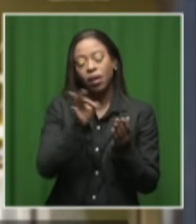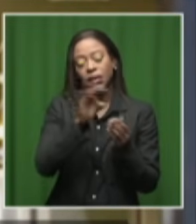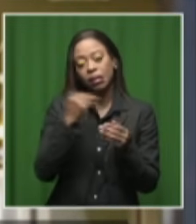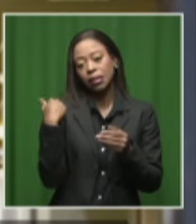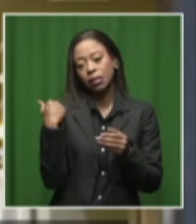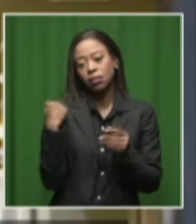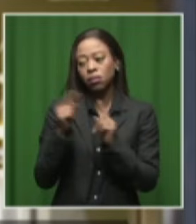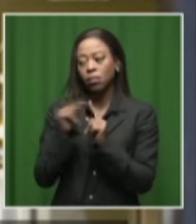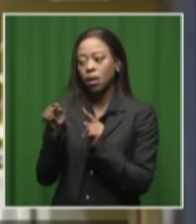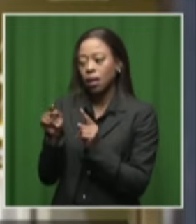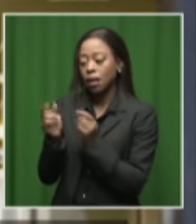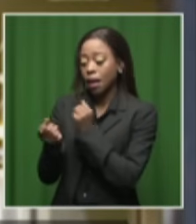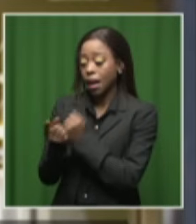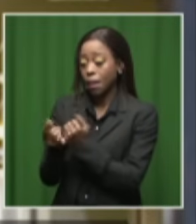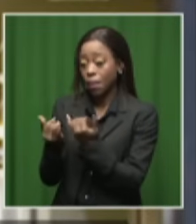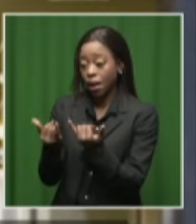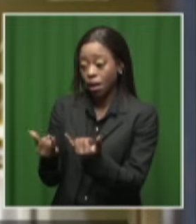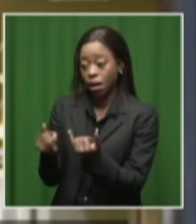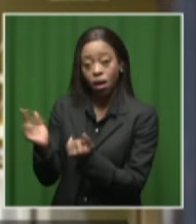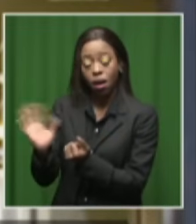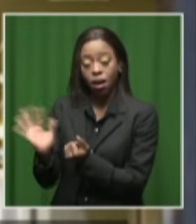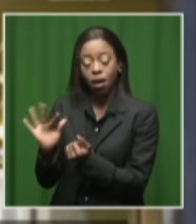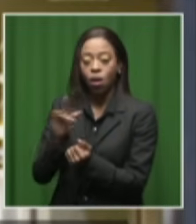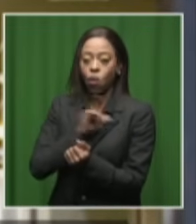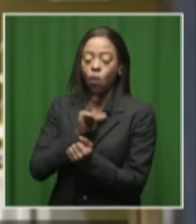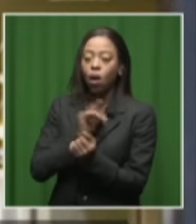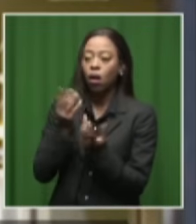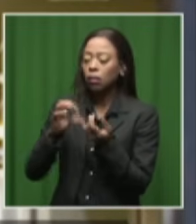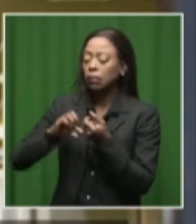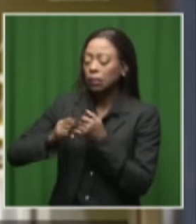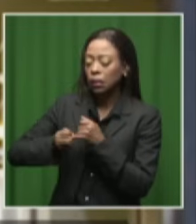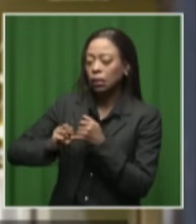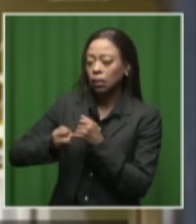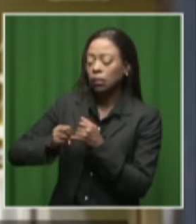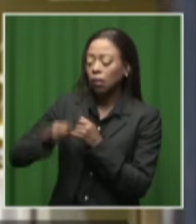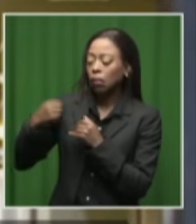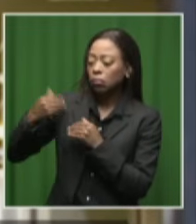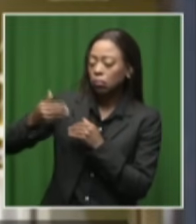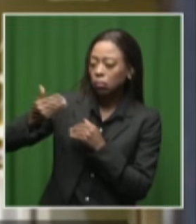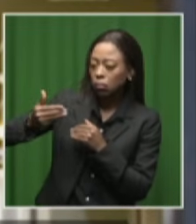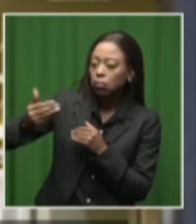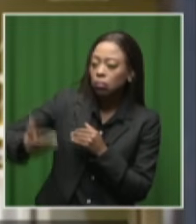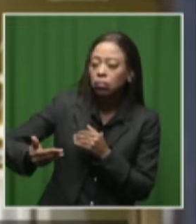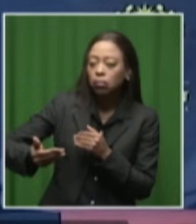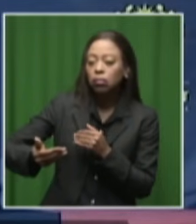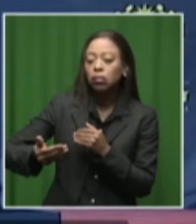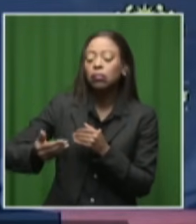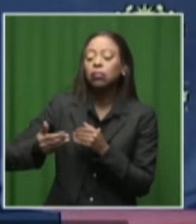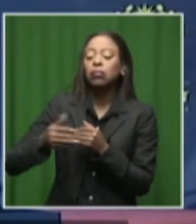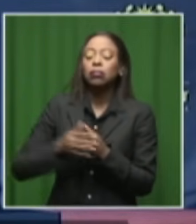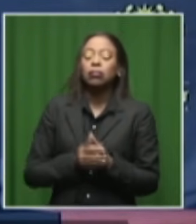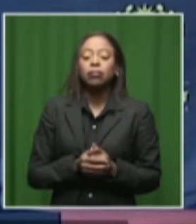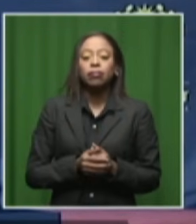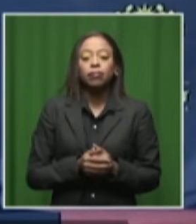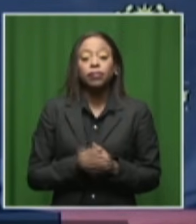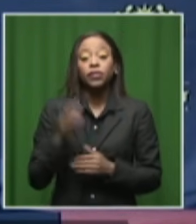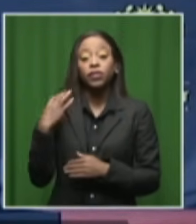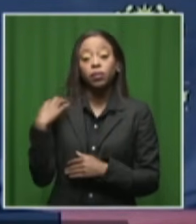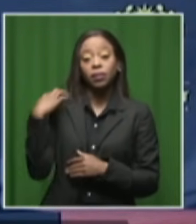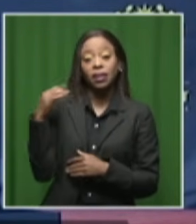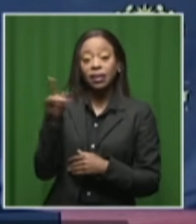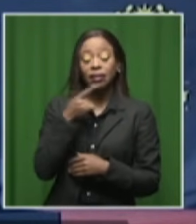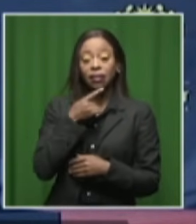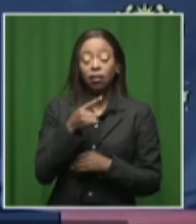are not necessarily going to happen because there have been a lot of efforts throughout the MTBPS statement. Godongwana says